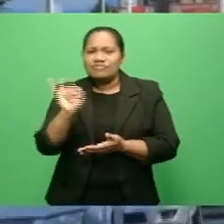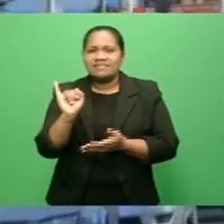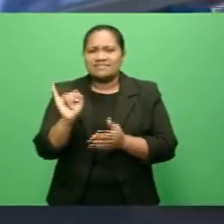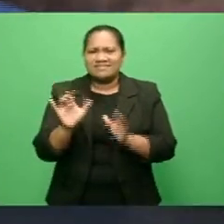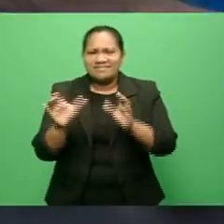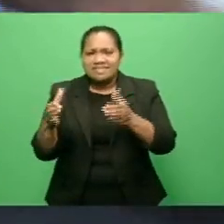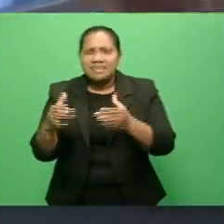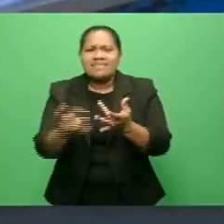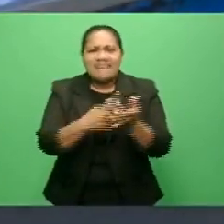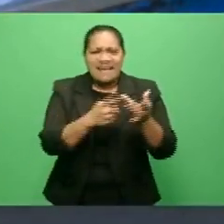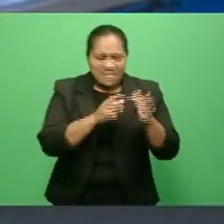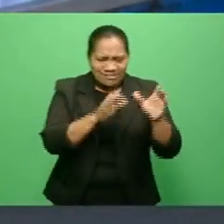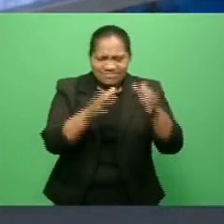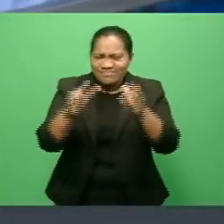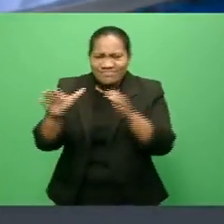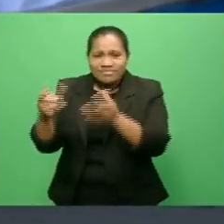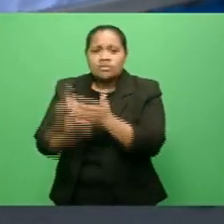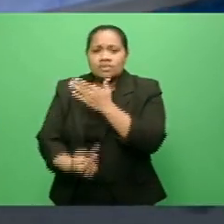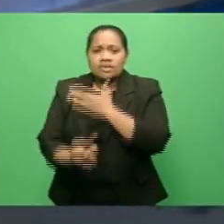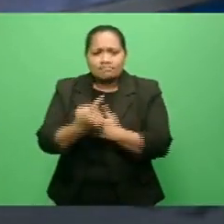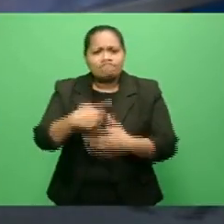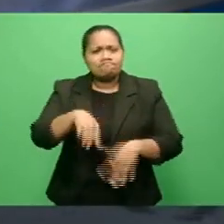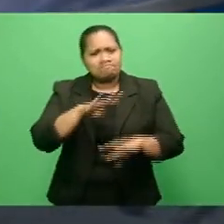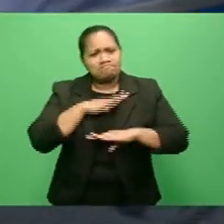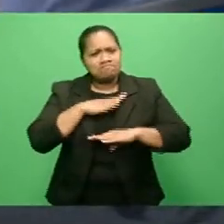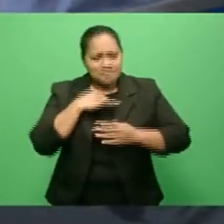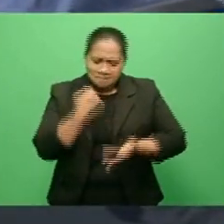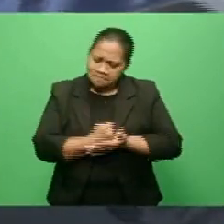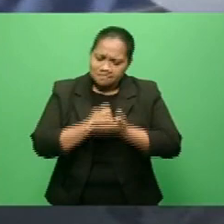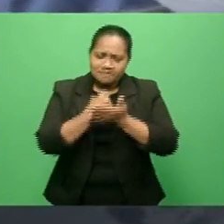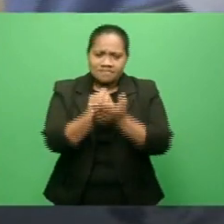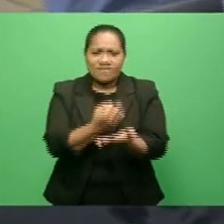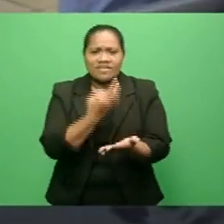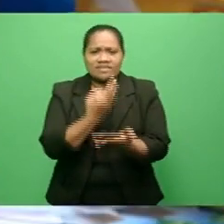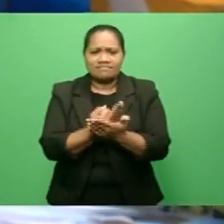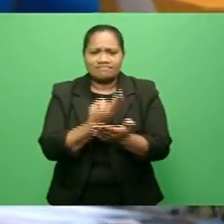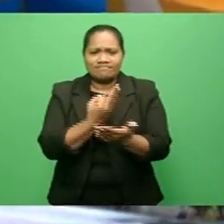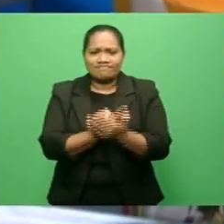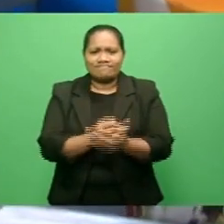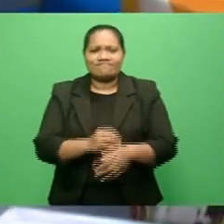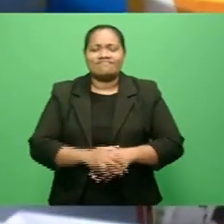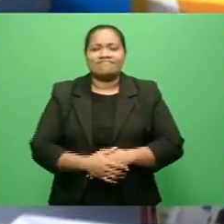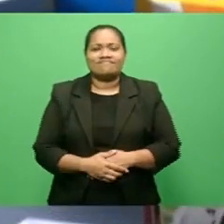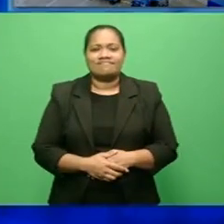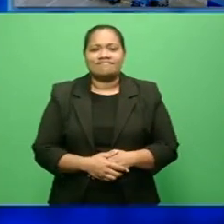financial corporations remains satisfactory and supports financial stability.